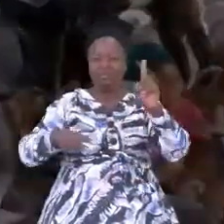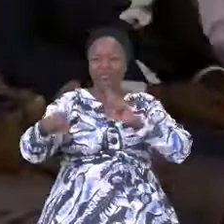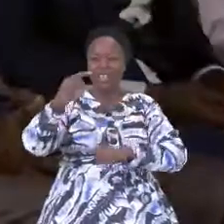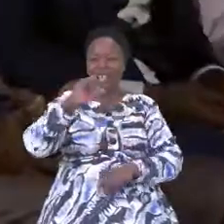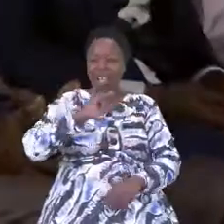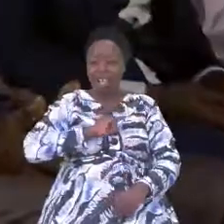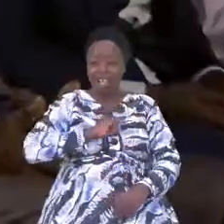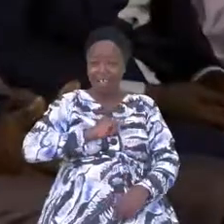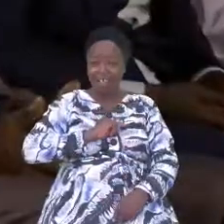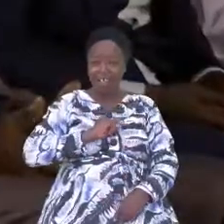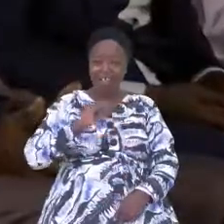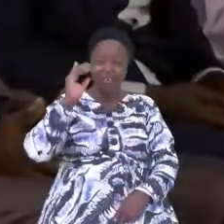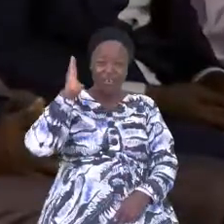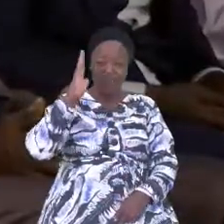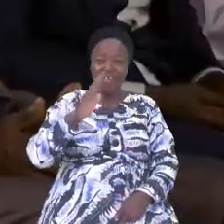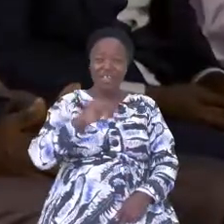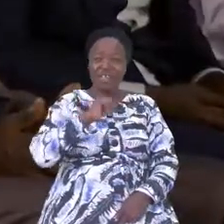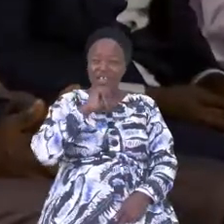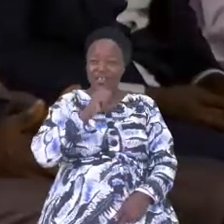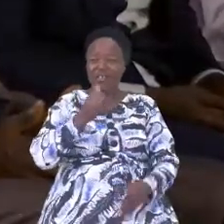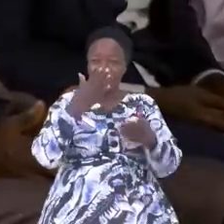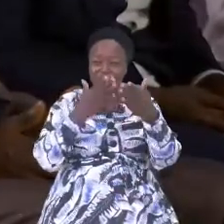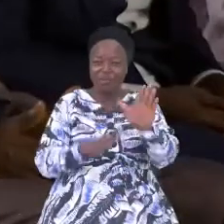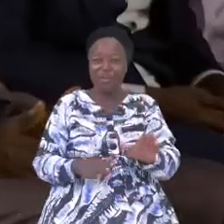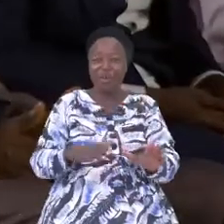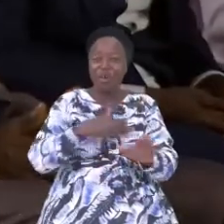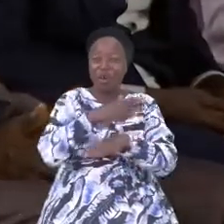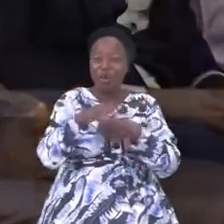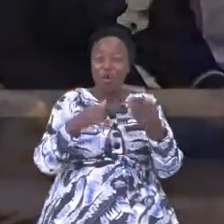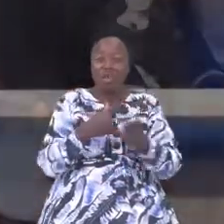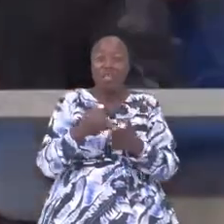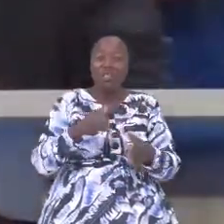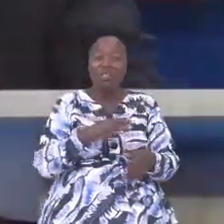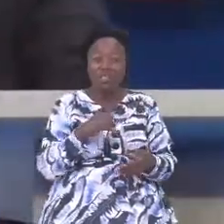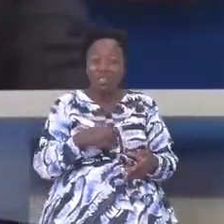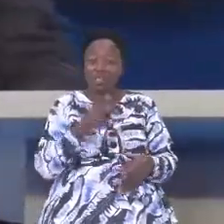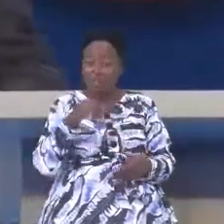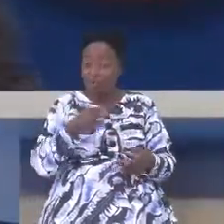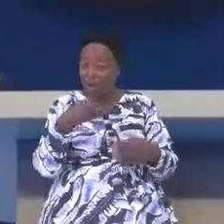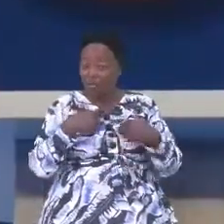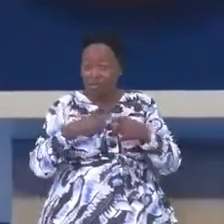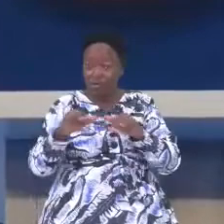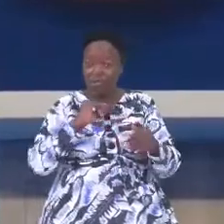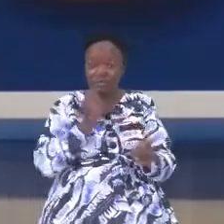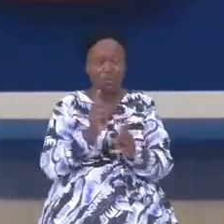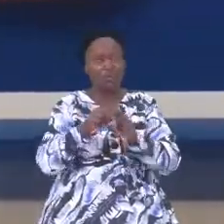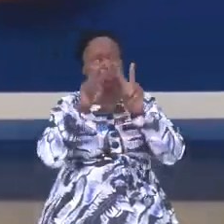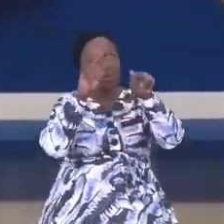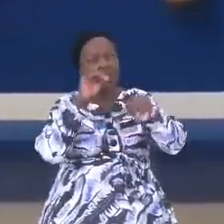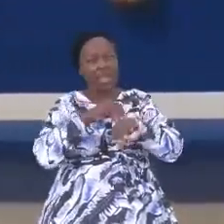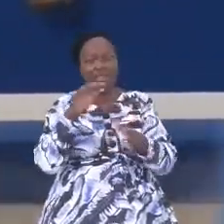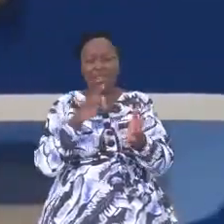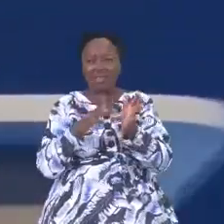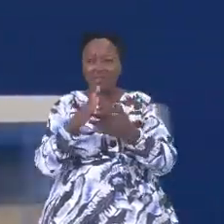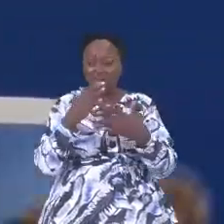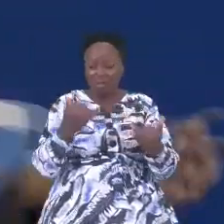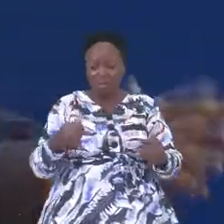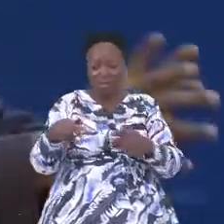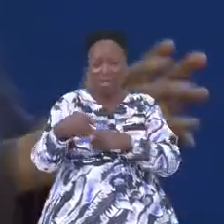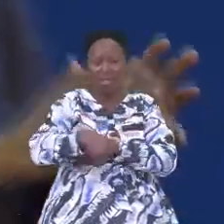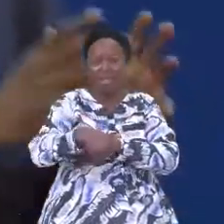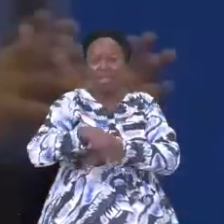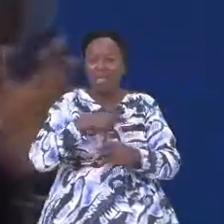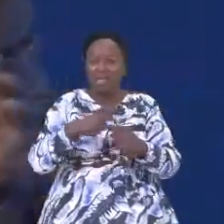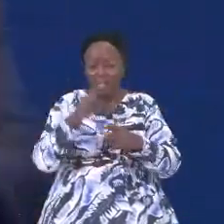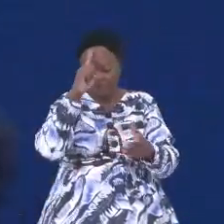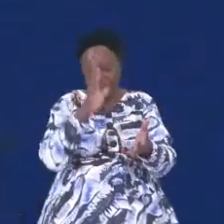perish. All it takes is to look at Jesus tonight, believe on the Lord Jesus tonight,